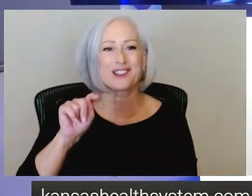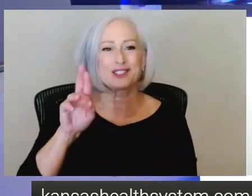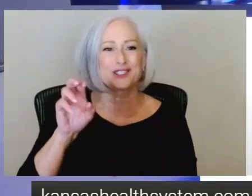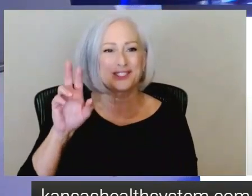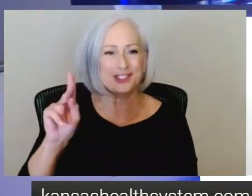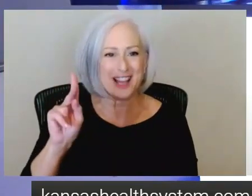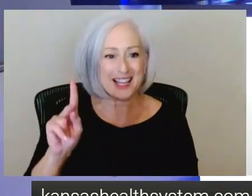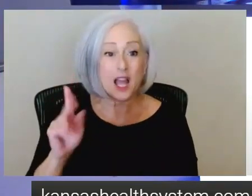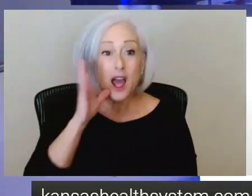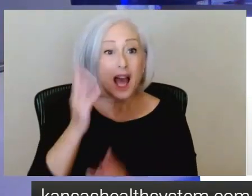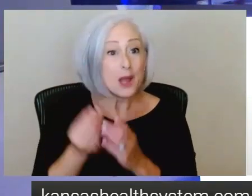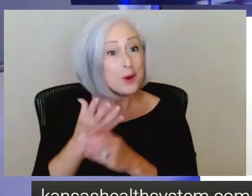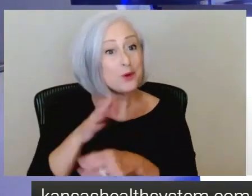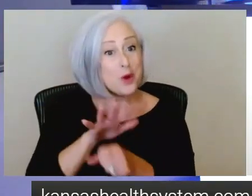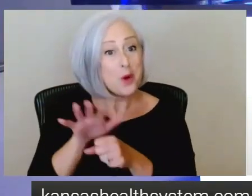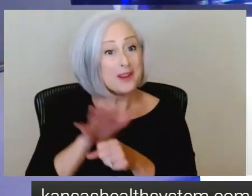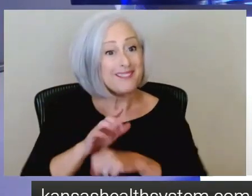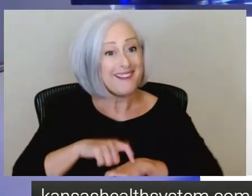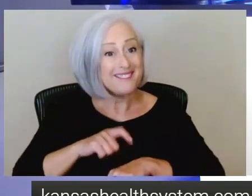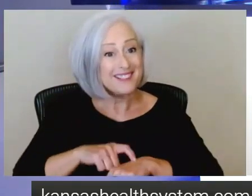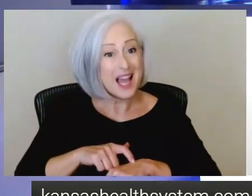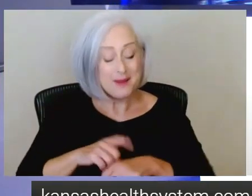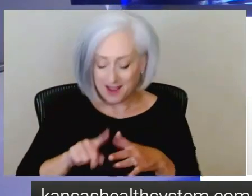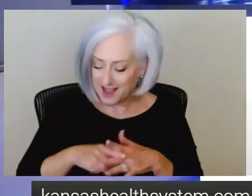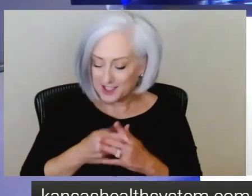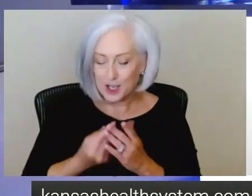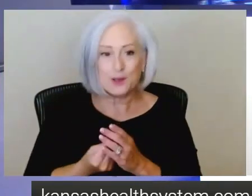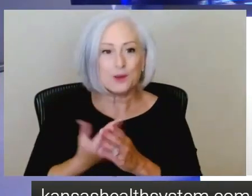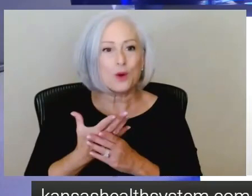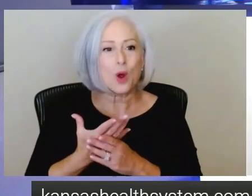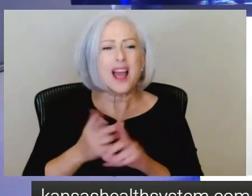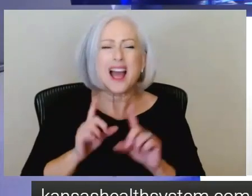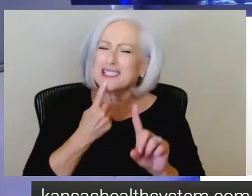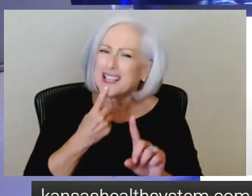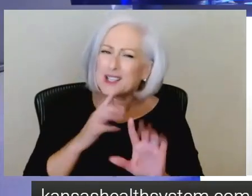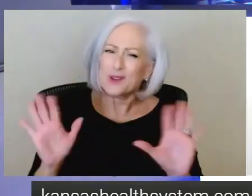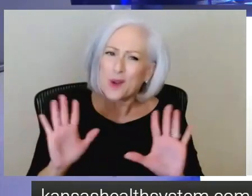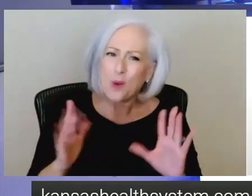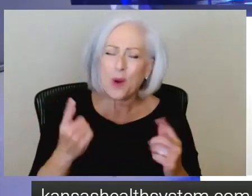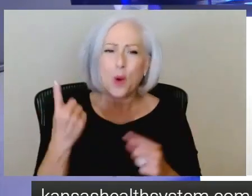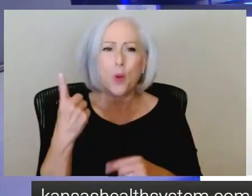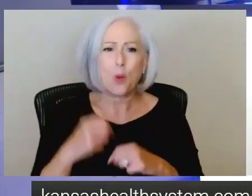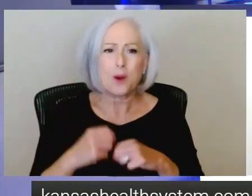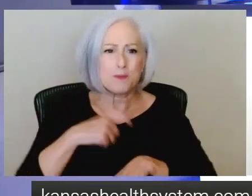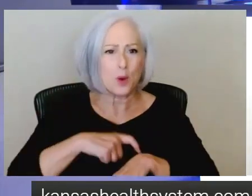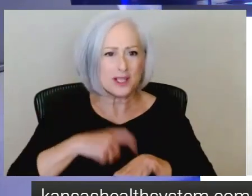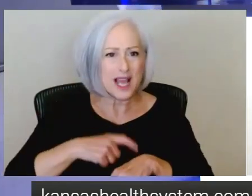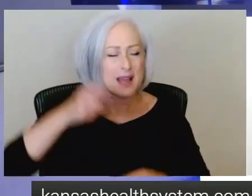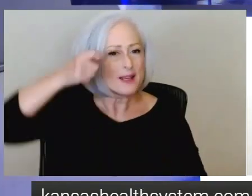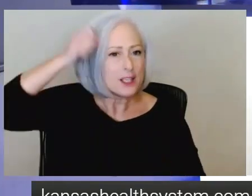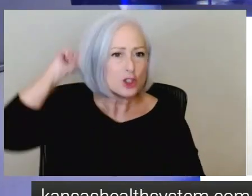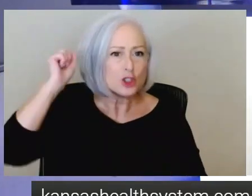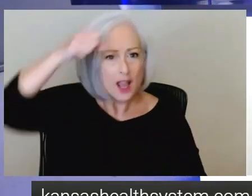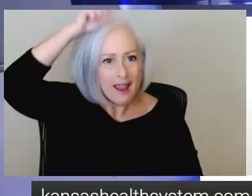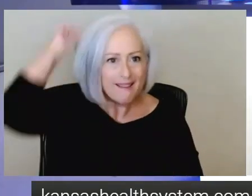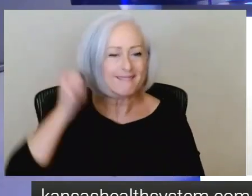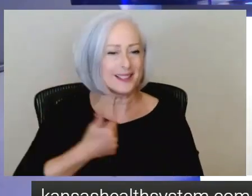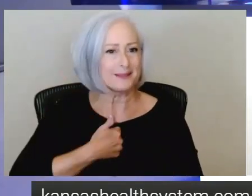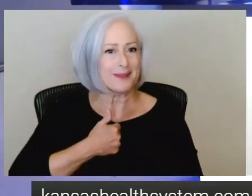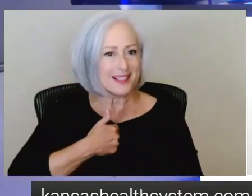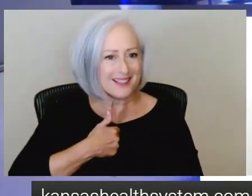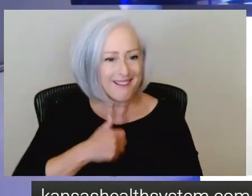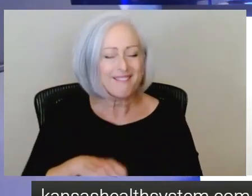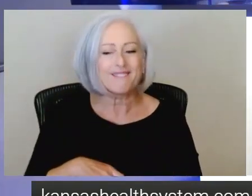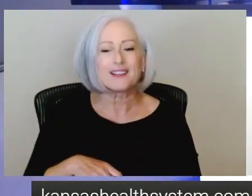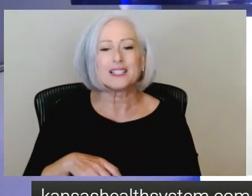grow it back soon enough. I started to grow it back last week. I said, I'm going to shave it one more time just to get the feel of shaving it and doing it myself.